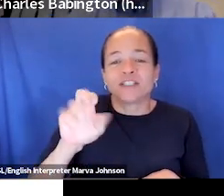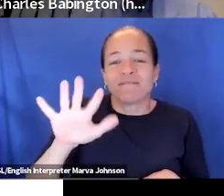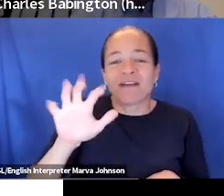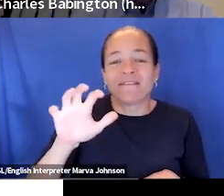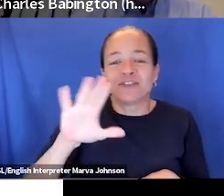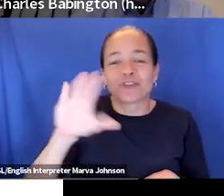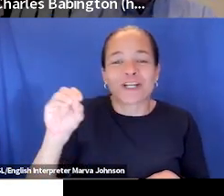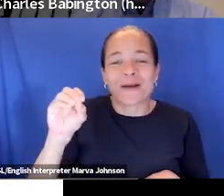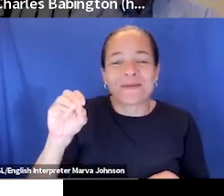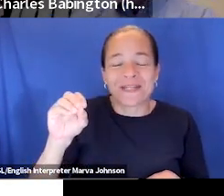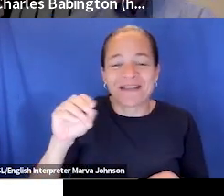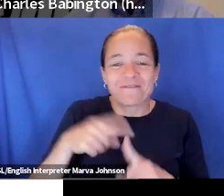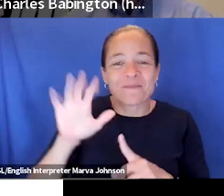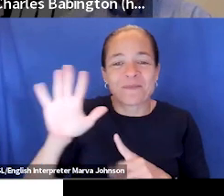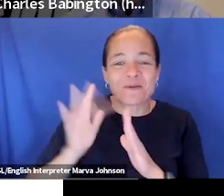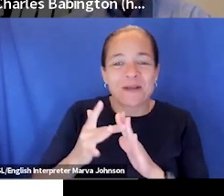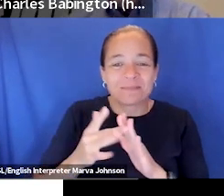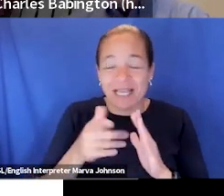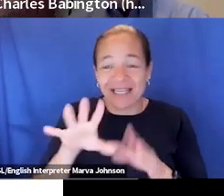So take a minute to read that.